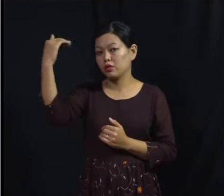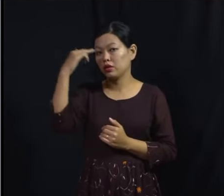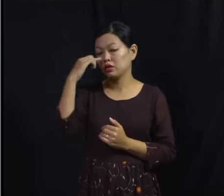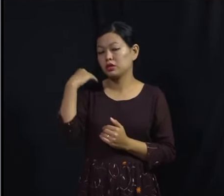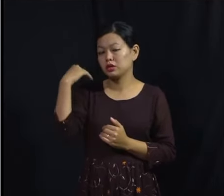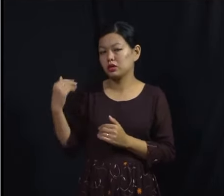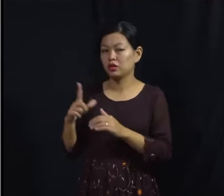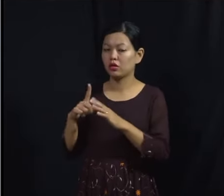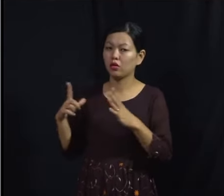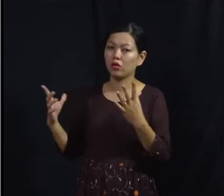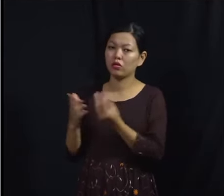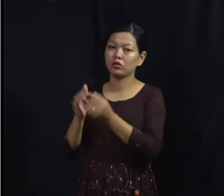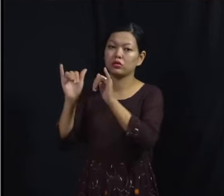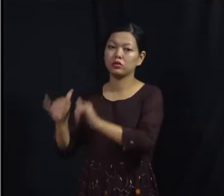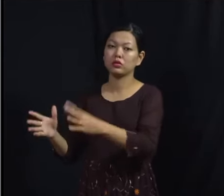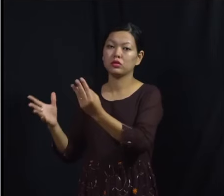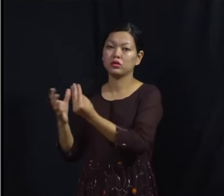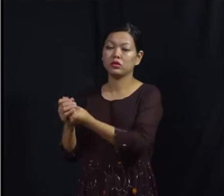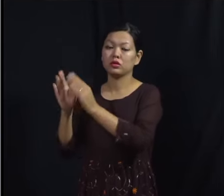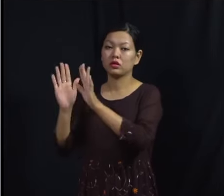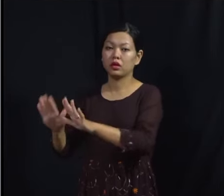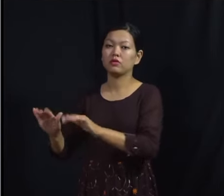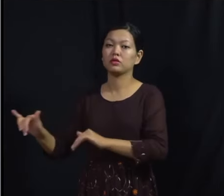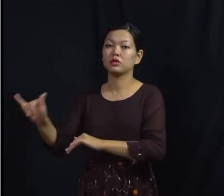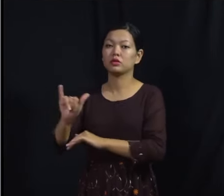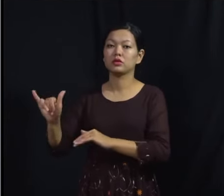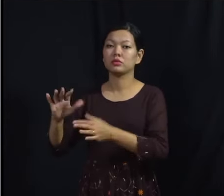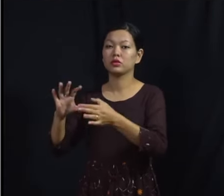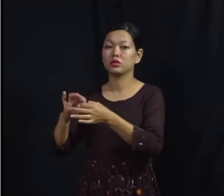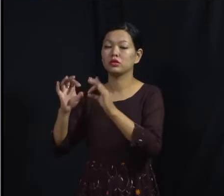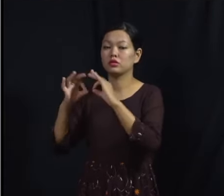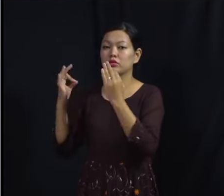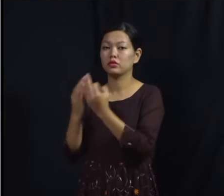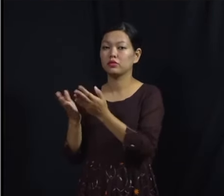livelihood through farming, and, you know, again, a typical setting